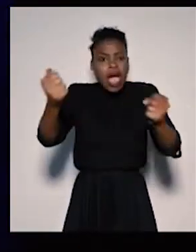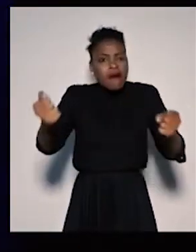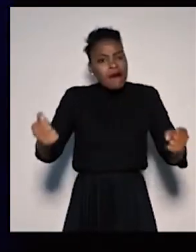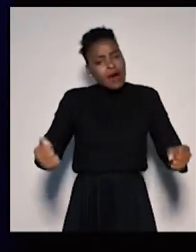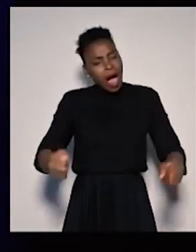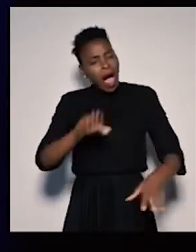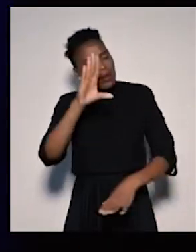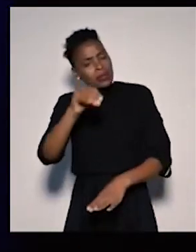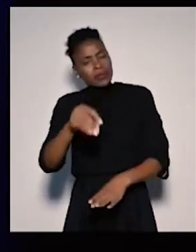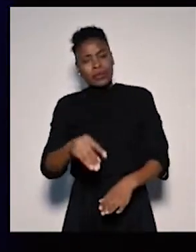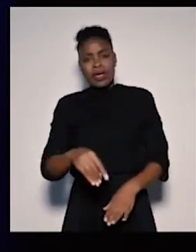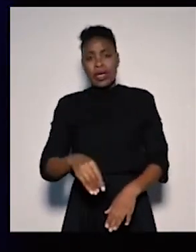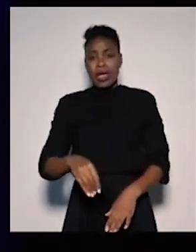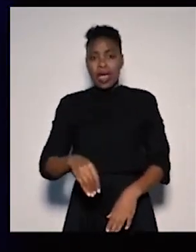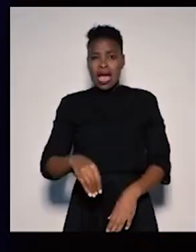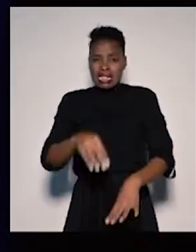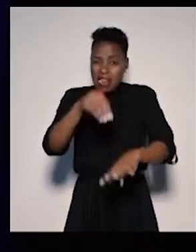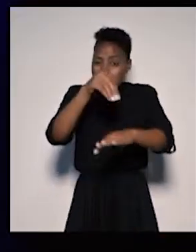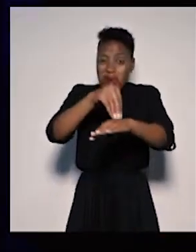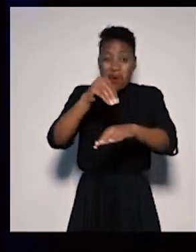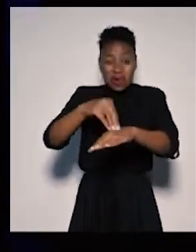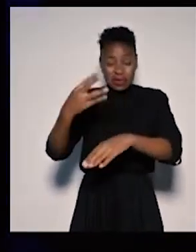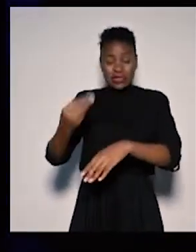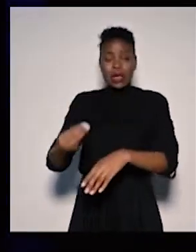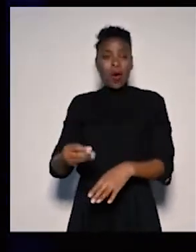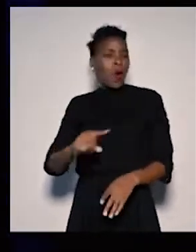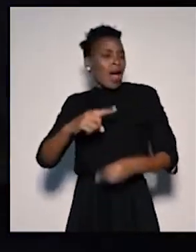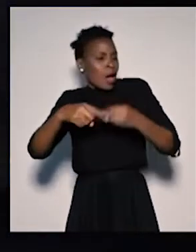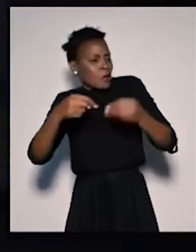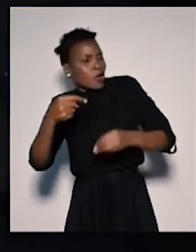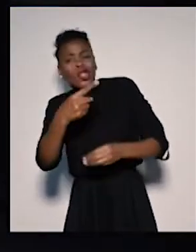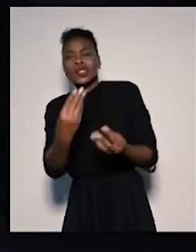that. Never mind him. What about these kids?